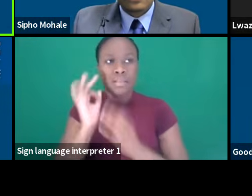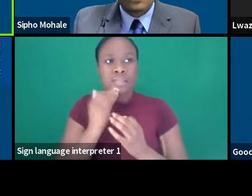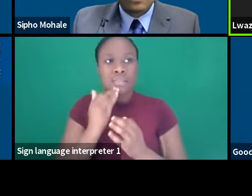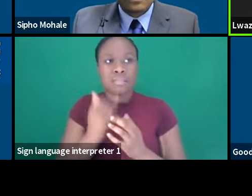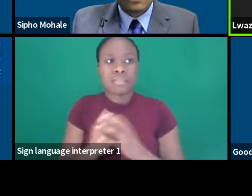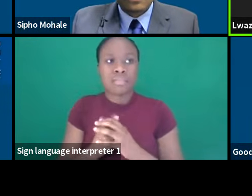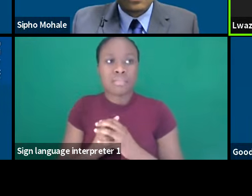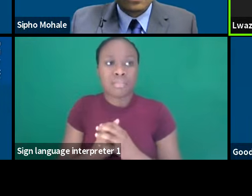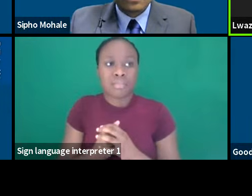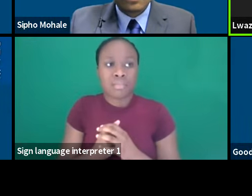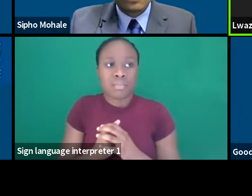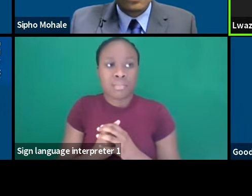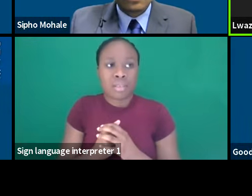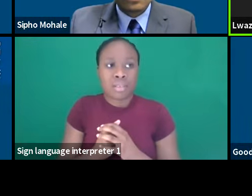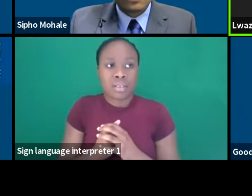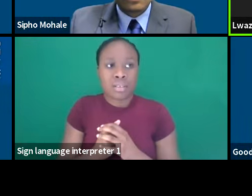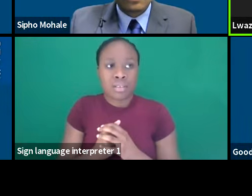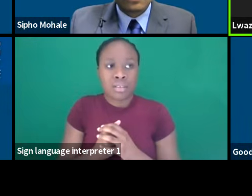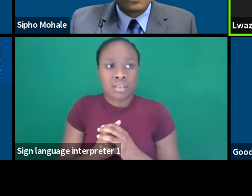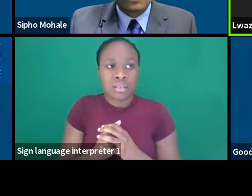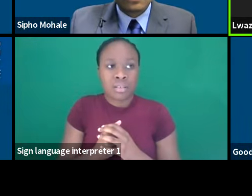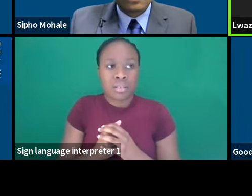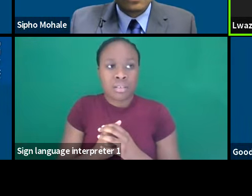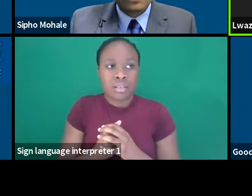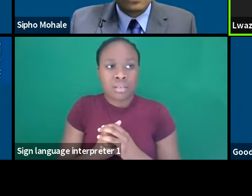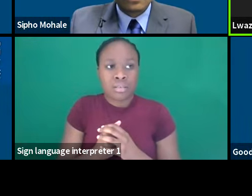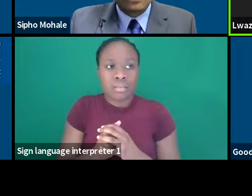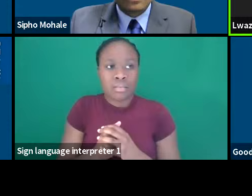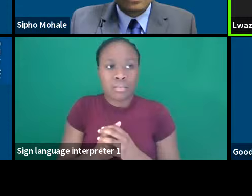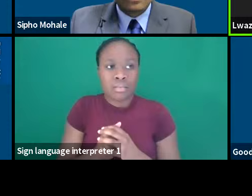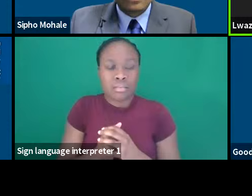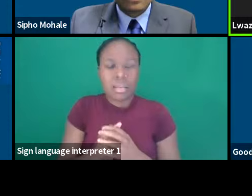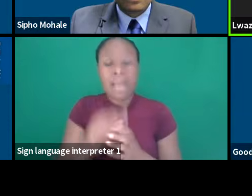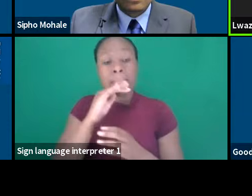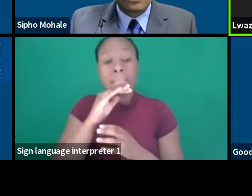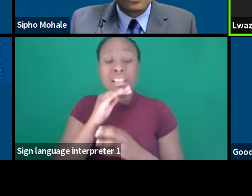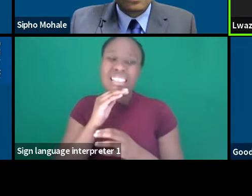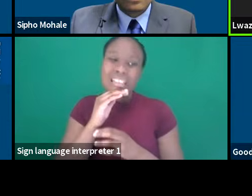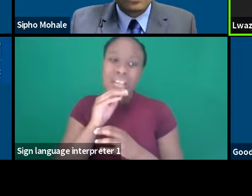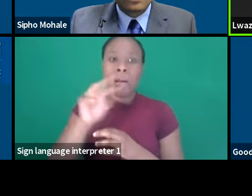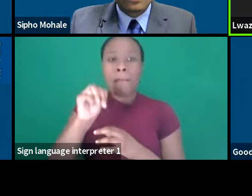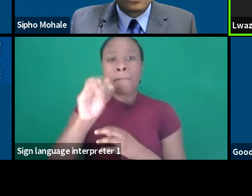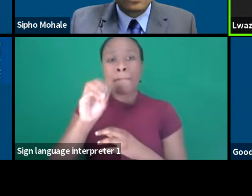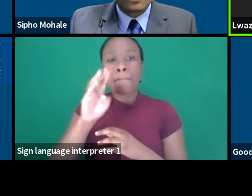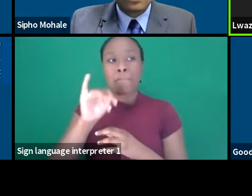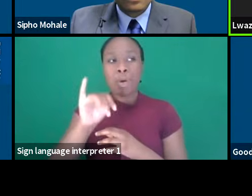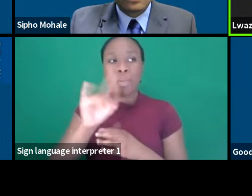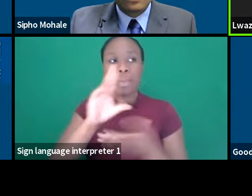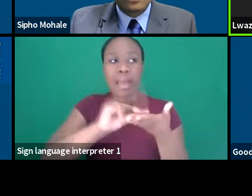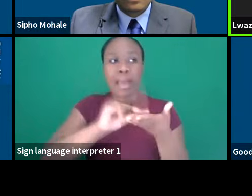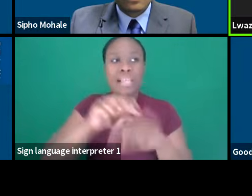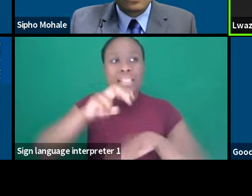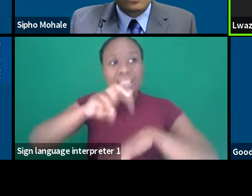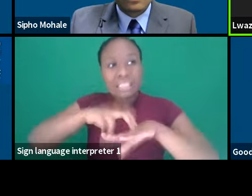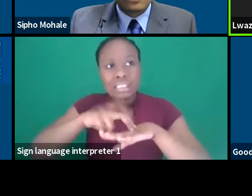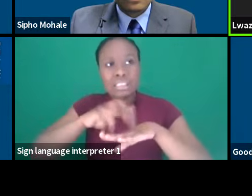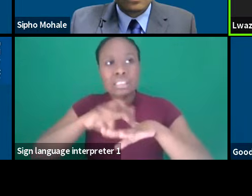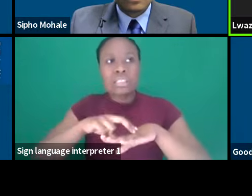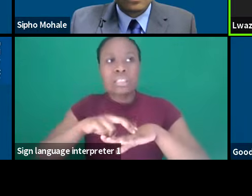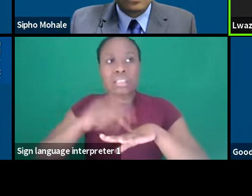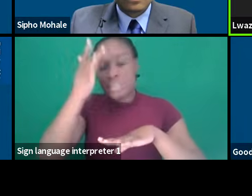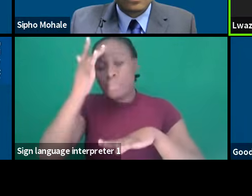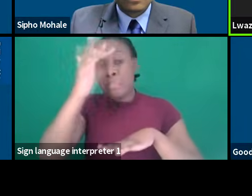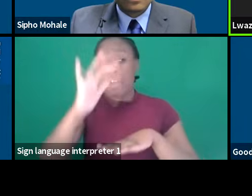In order to download the Mobi app, you will need a smartphone, unfortunately. One of the requirements, or rather one of the technical requirements,